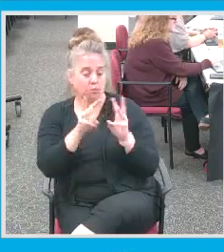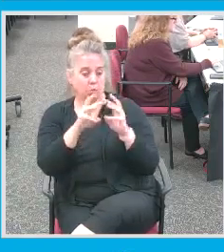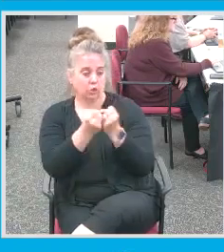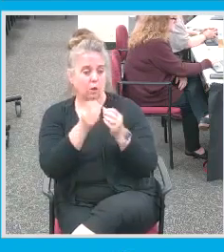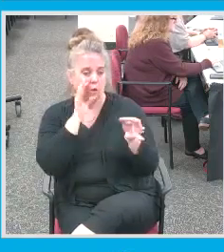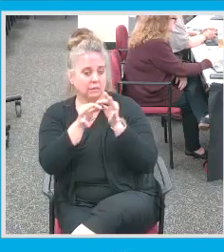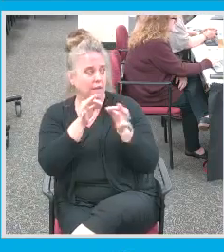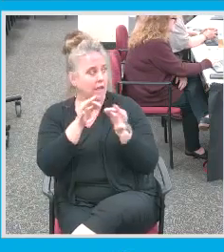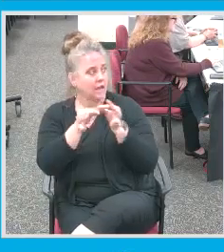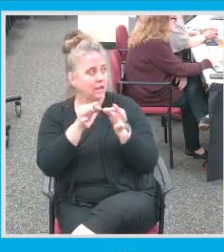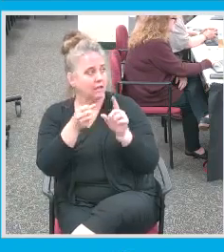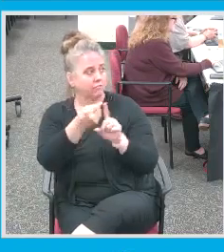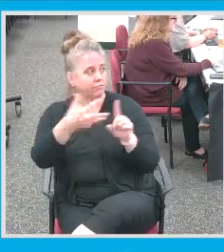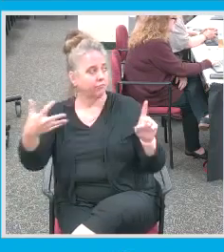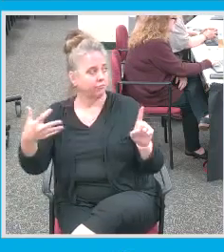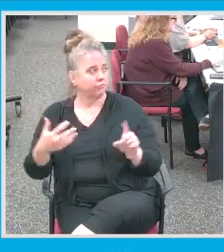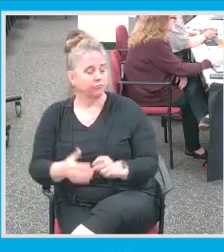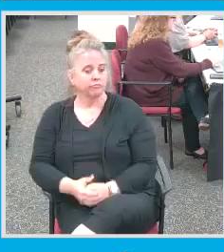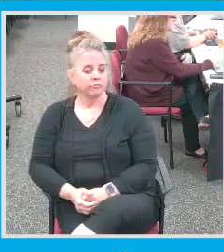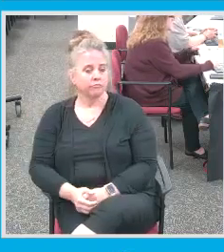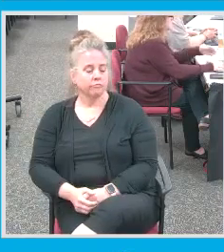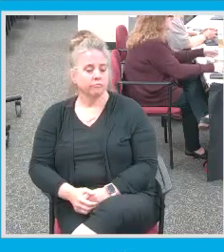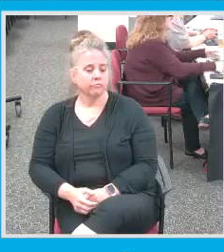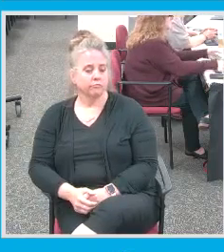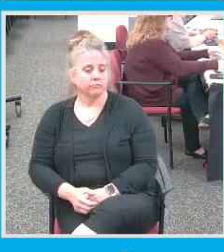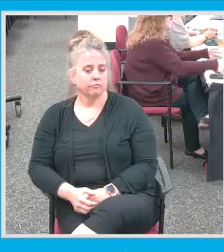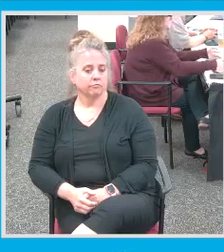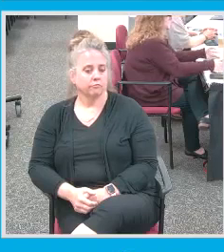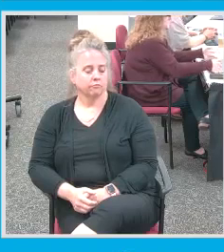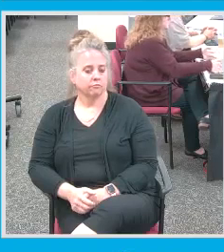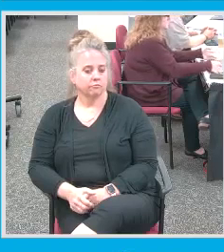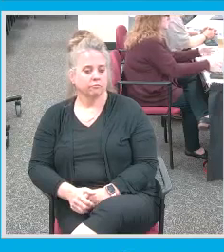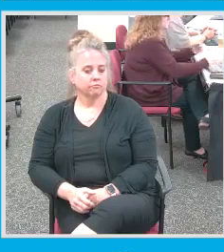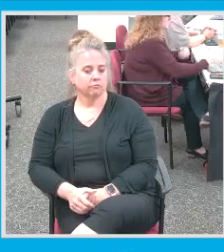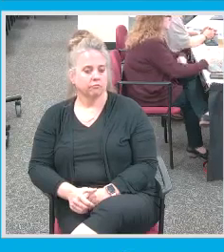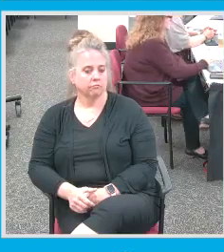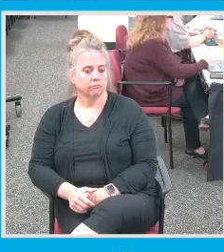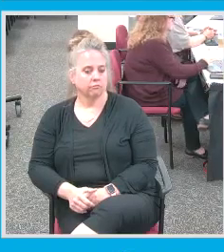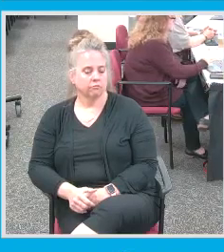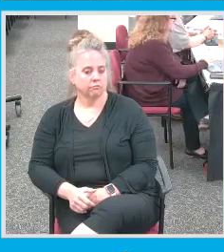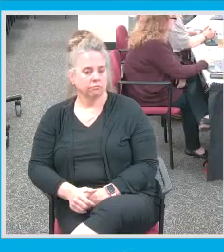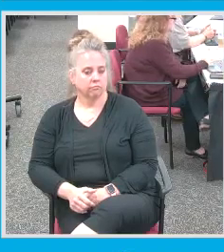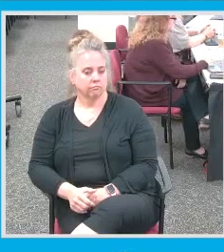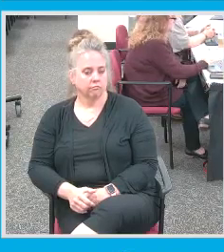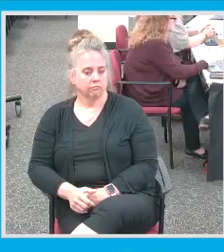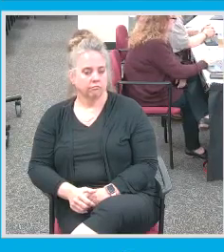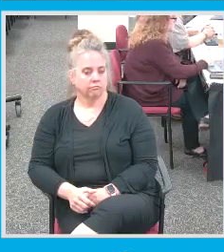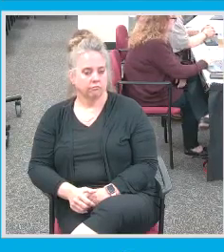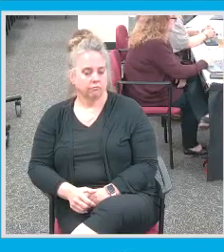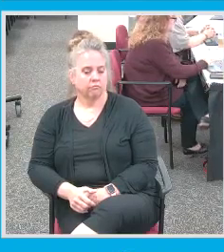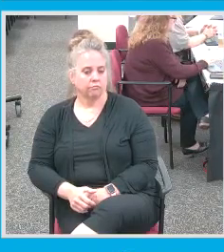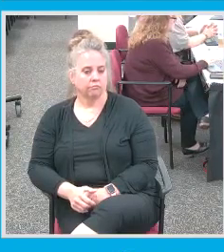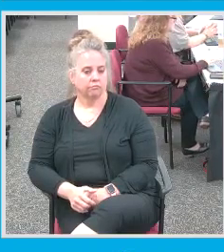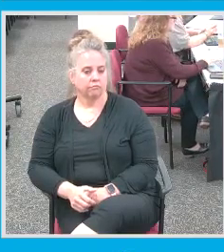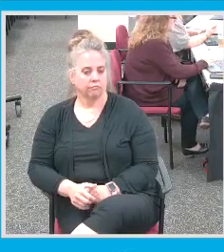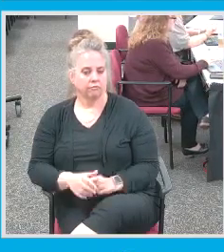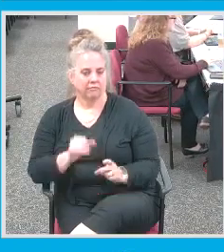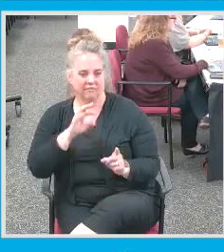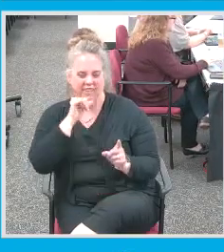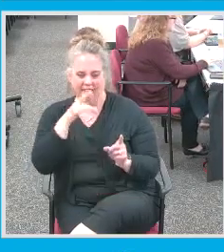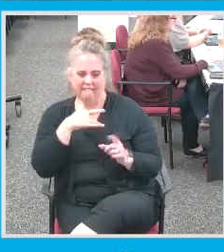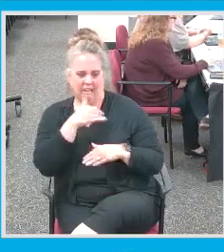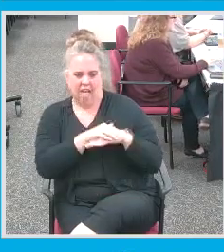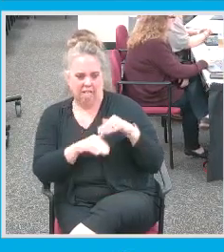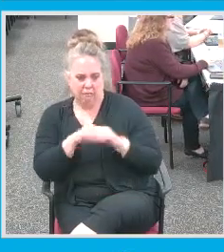what happens if I don't feel comfortable doing that and I want to use temporary storage. What does a red flag mean, and all those different